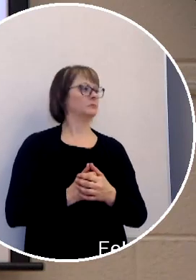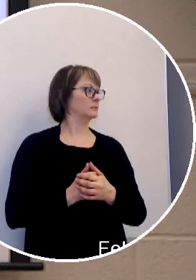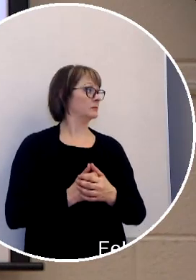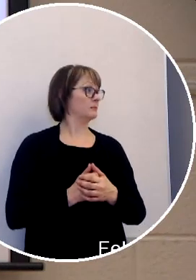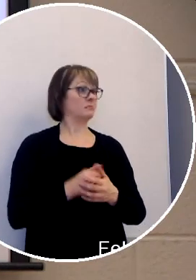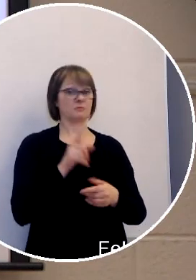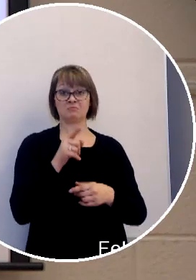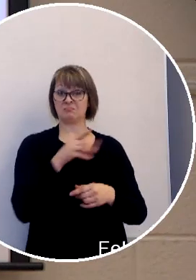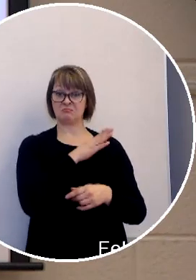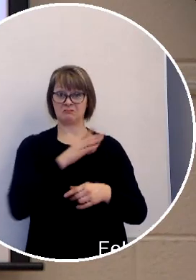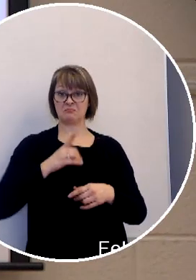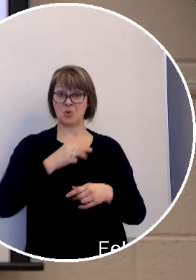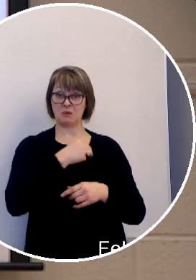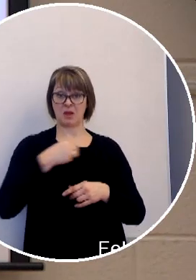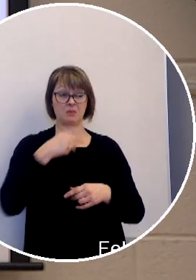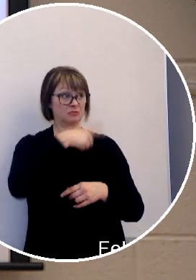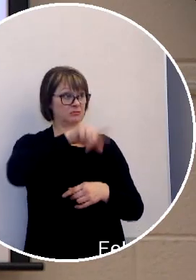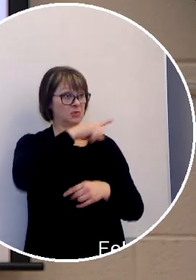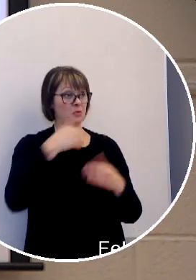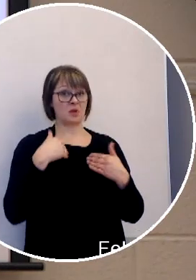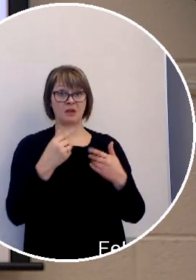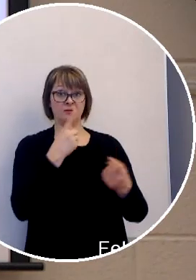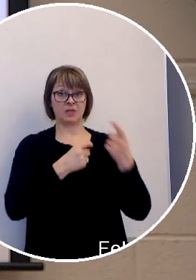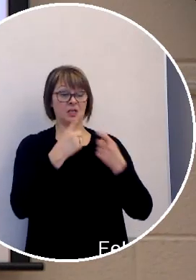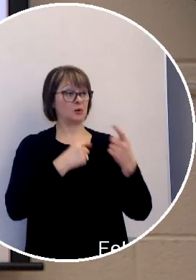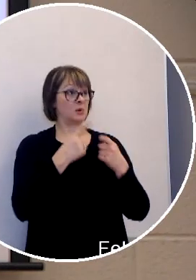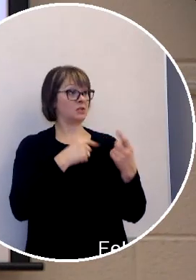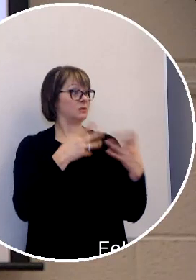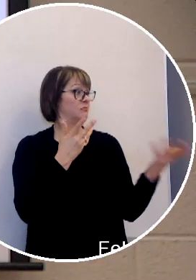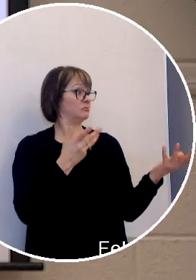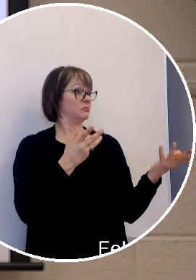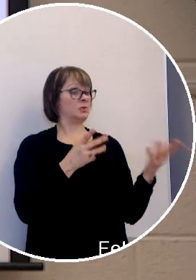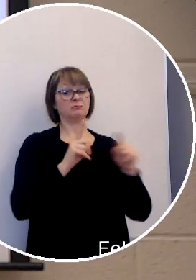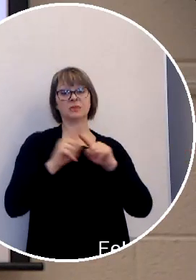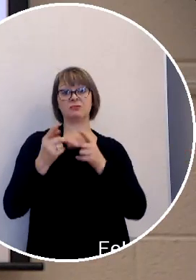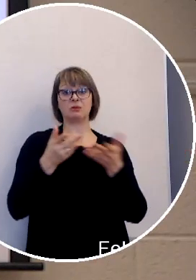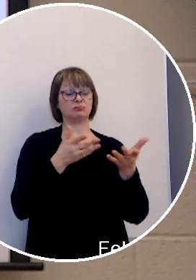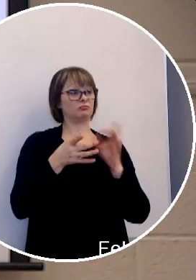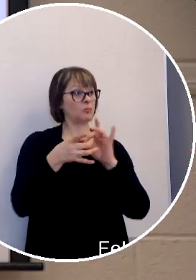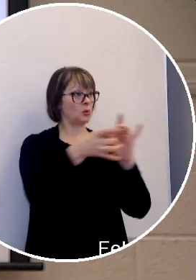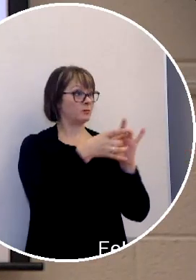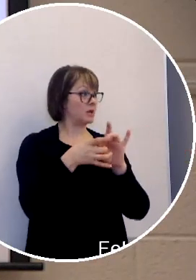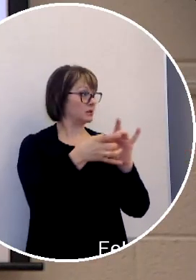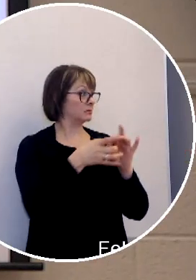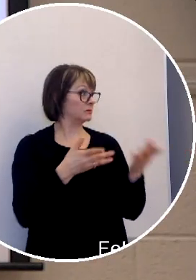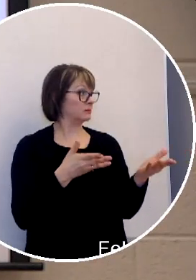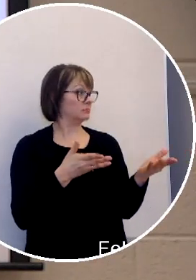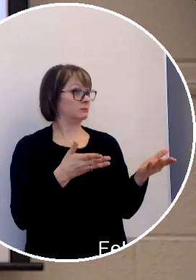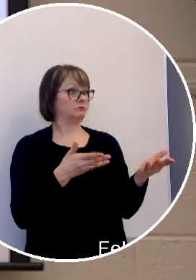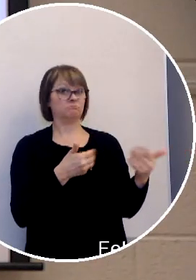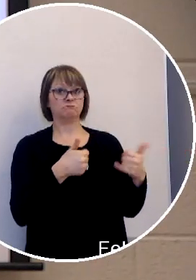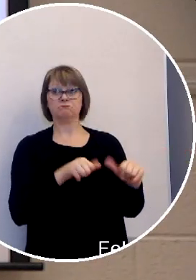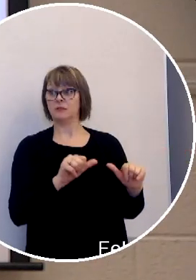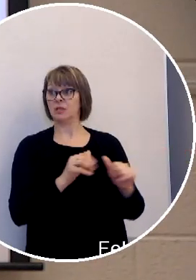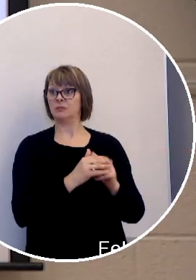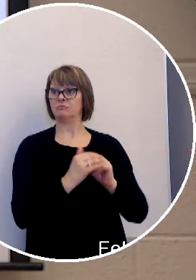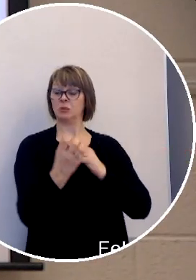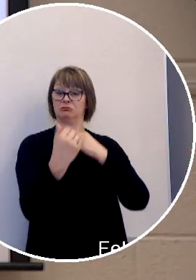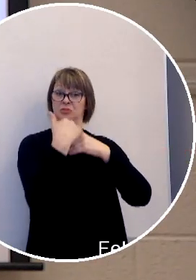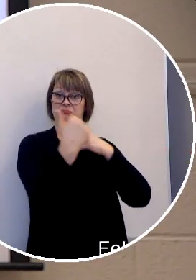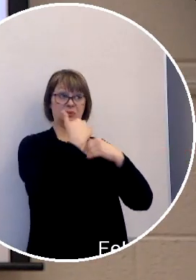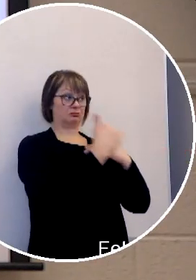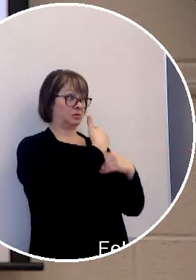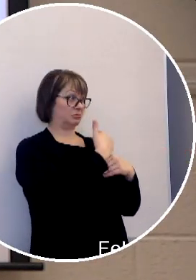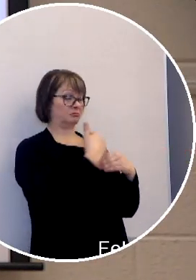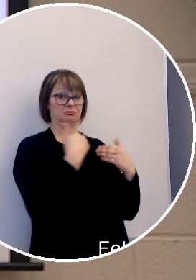Do any of the trustees have any questions related to inbound or outbound correspondence? We don't have very many out because we've only just